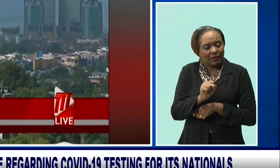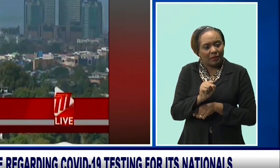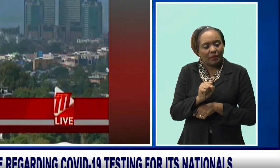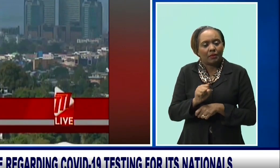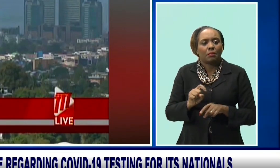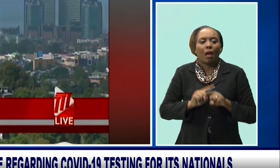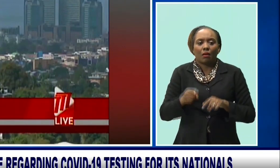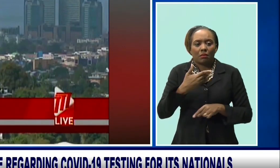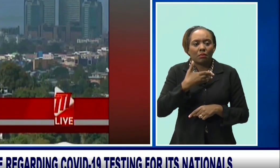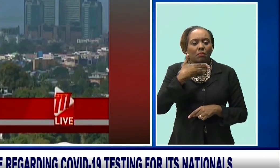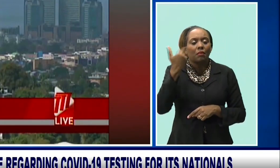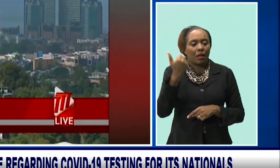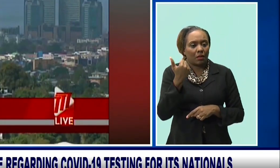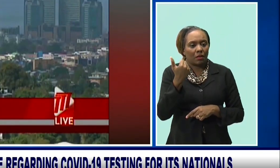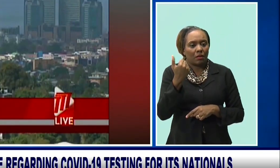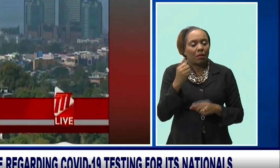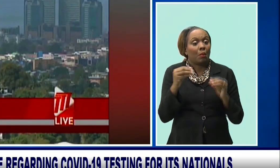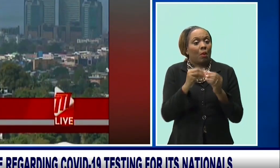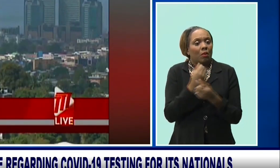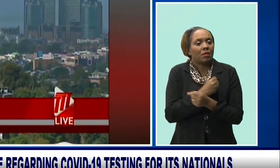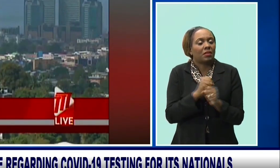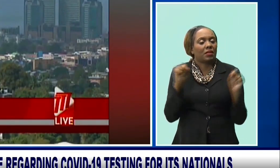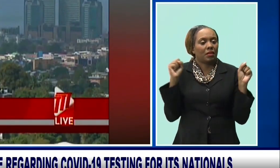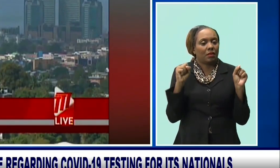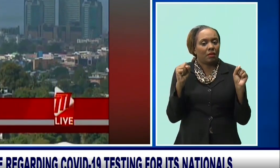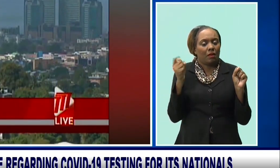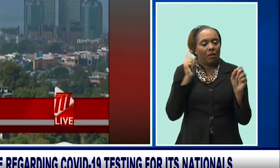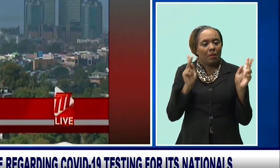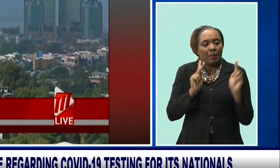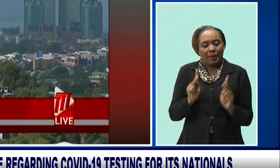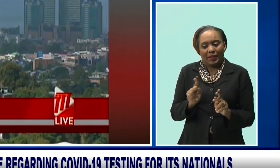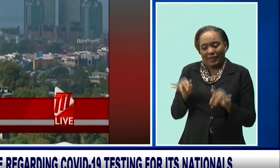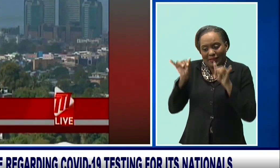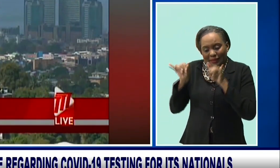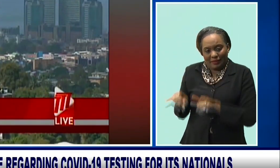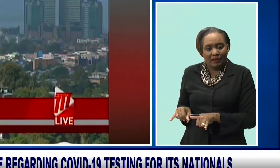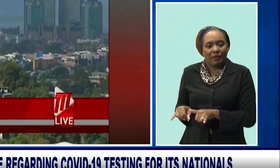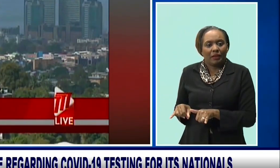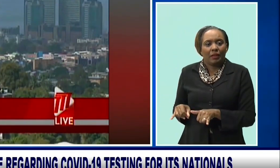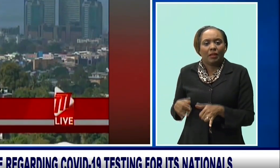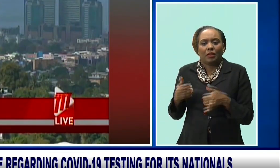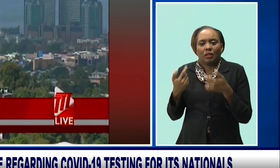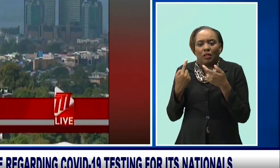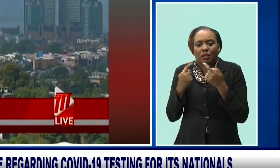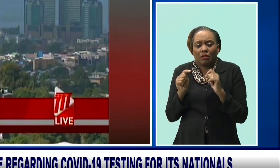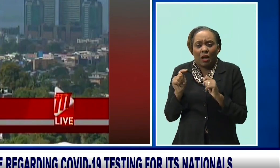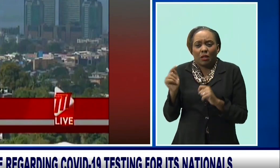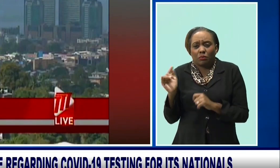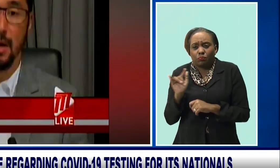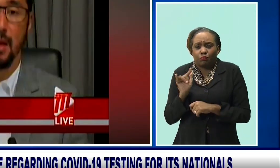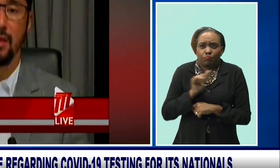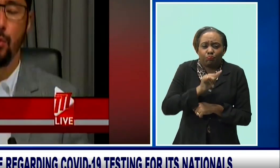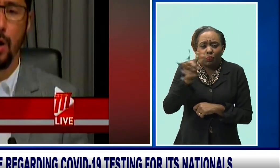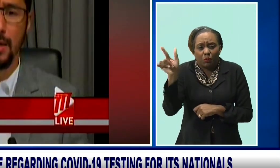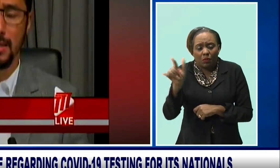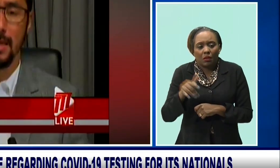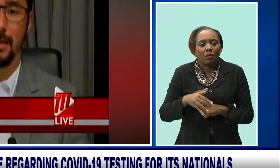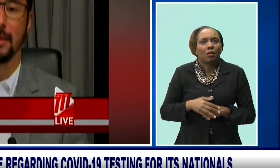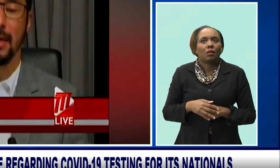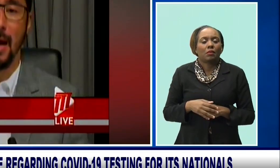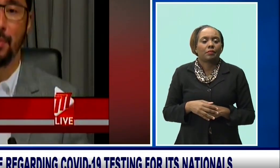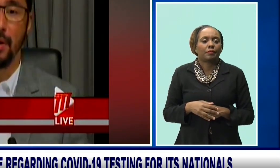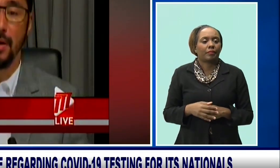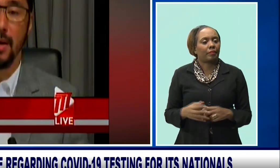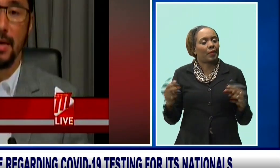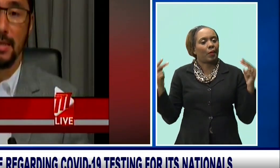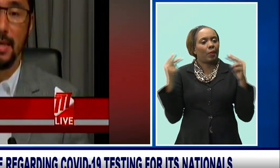is better and even safer for anyone to stay put instead of trying to return to this country. The worst thing that